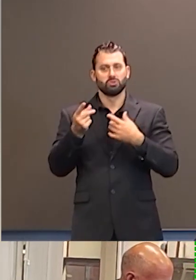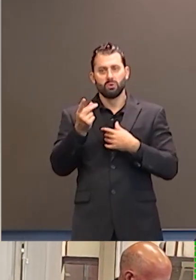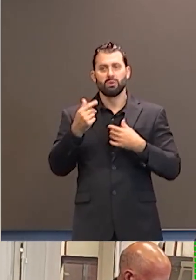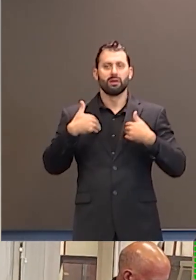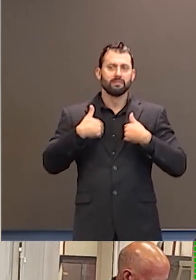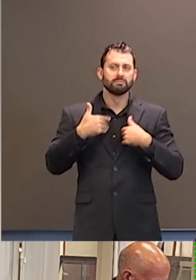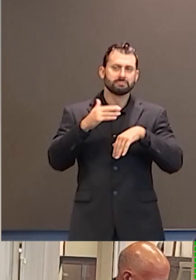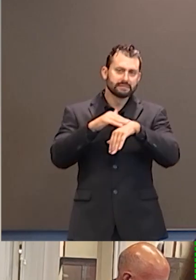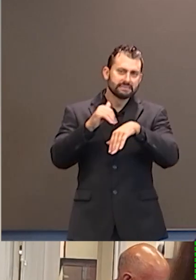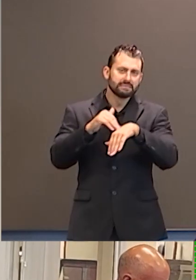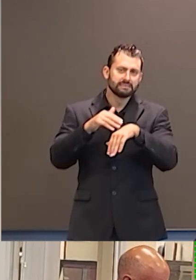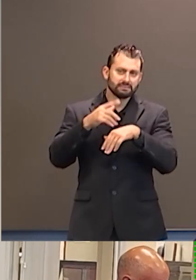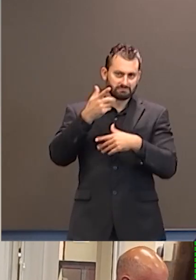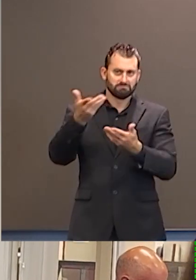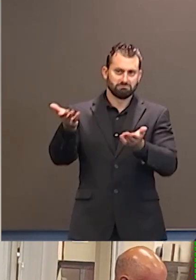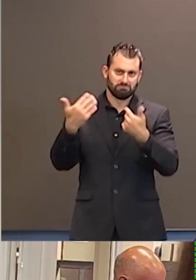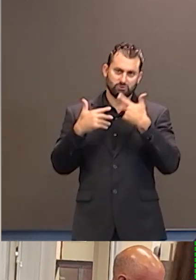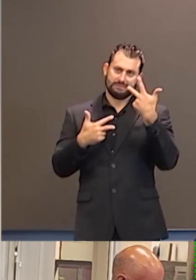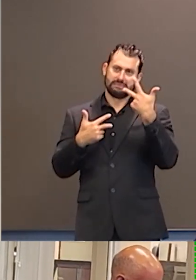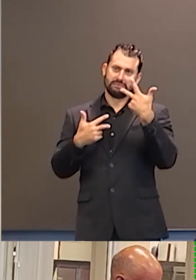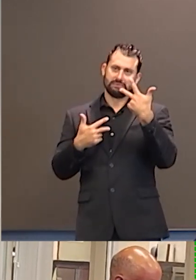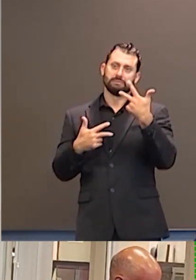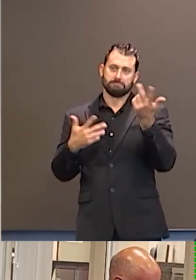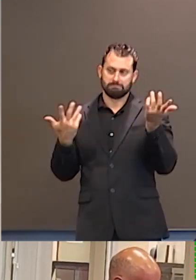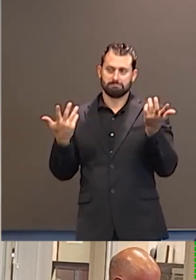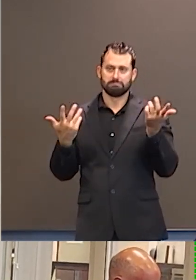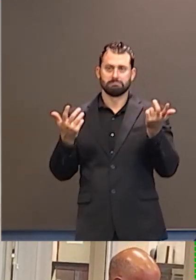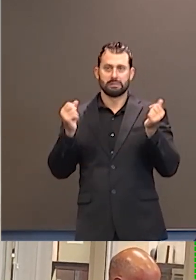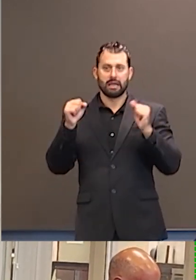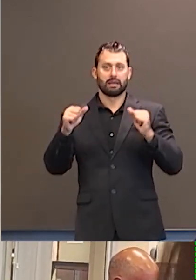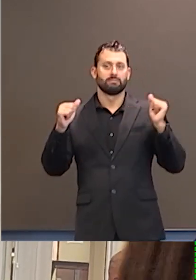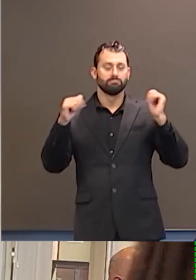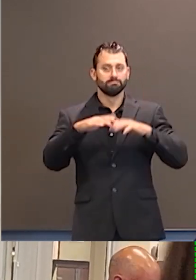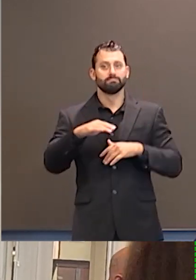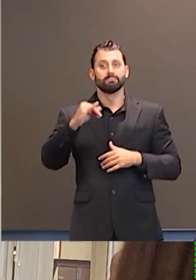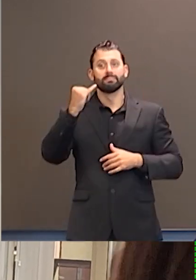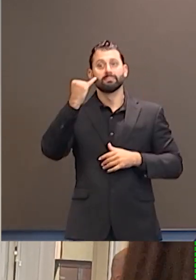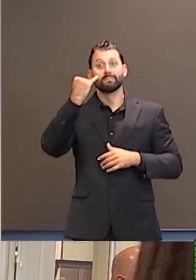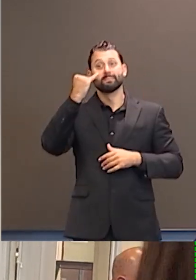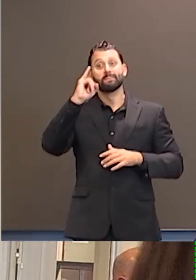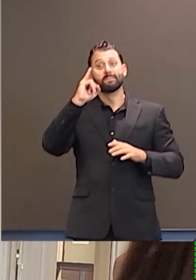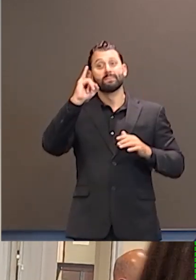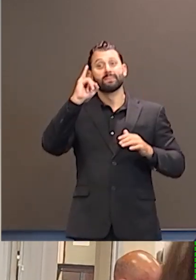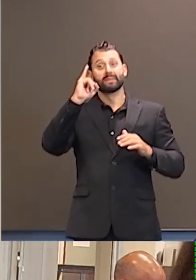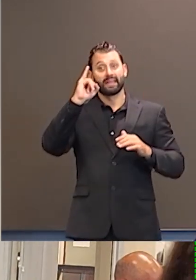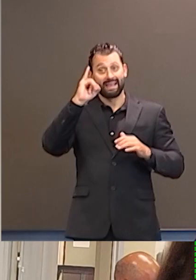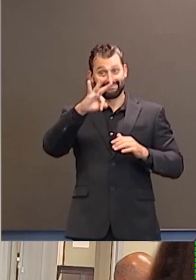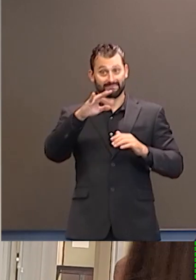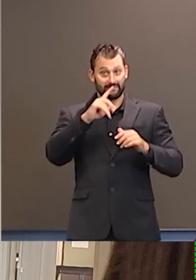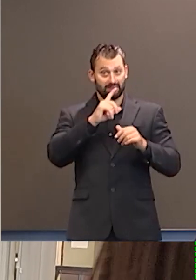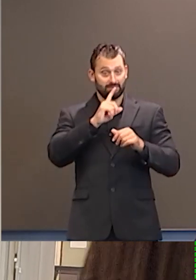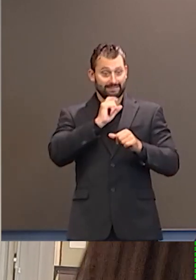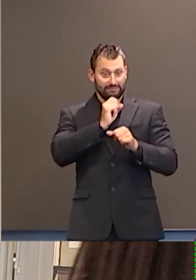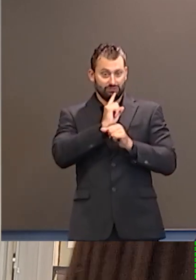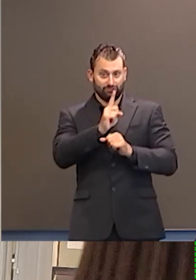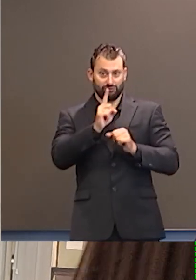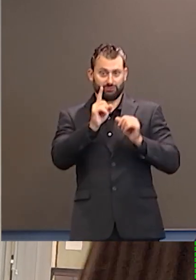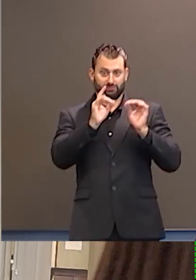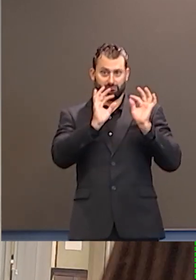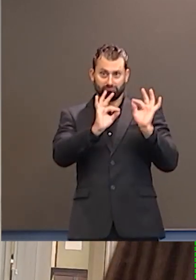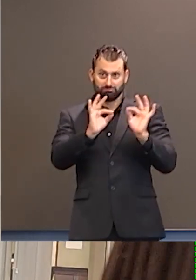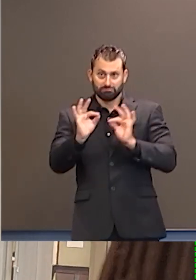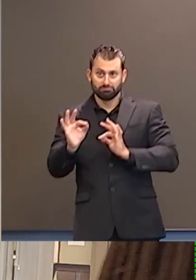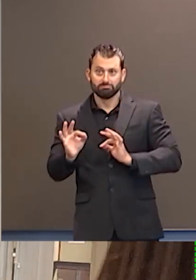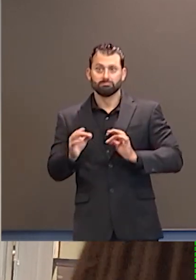general population and that's if we're going for the full five we're making sure that we've got 25 shelters prepped so we can accommodate